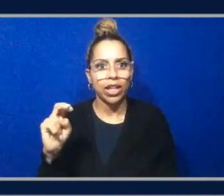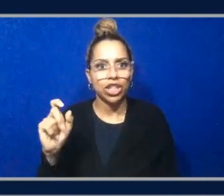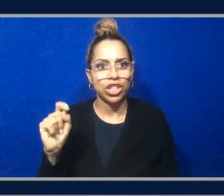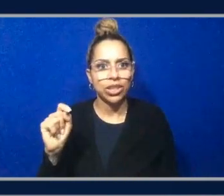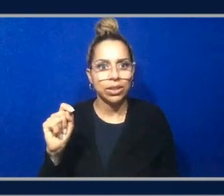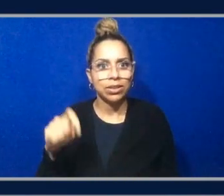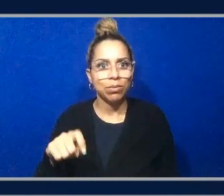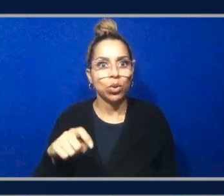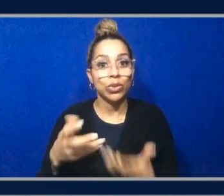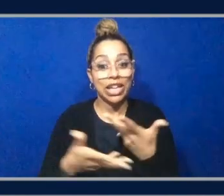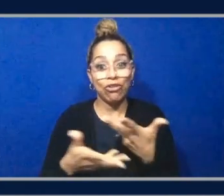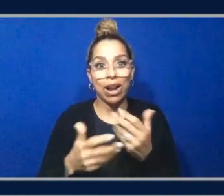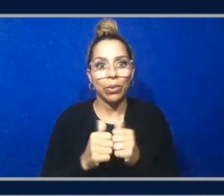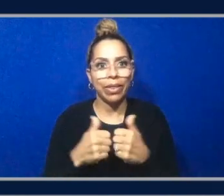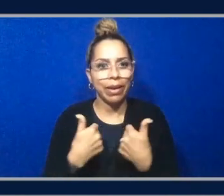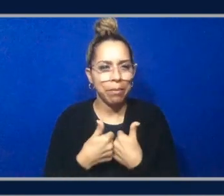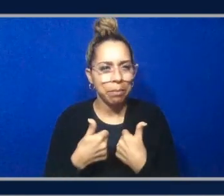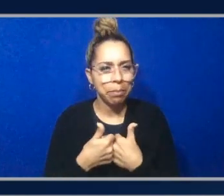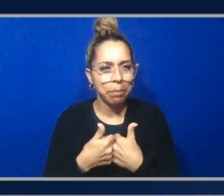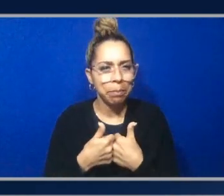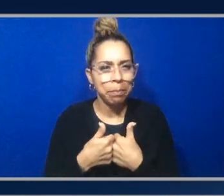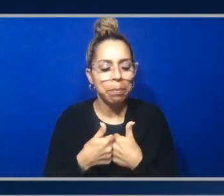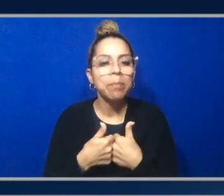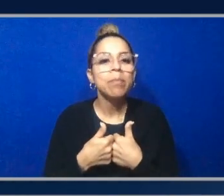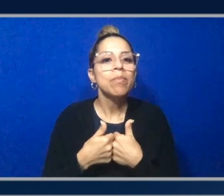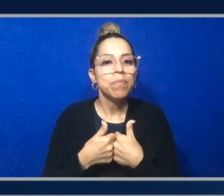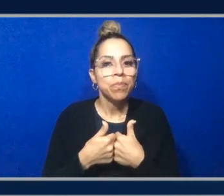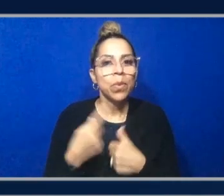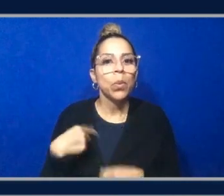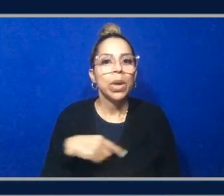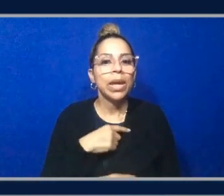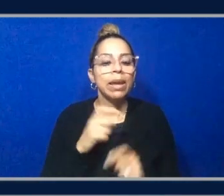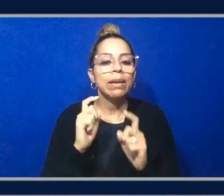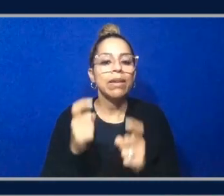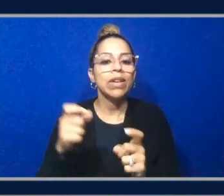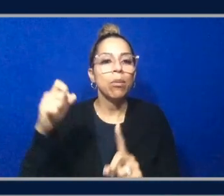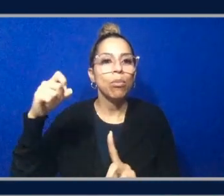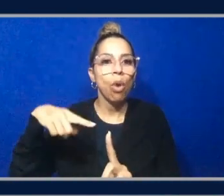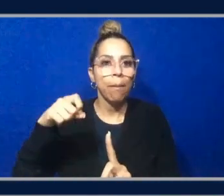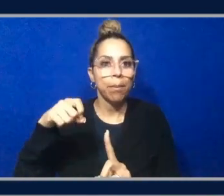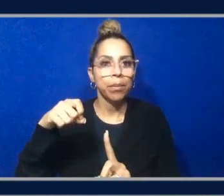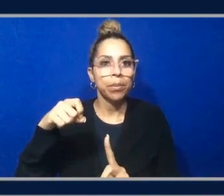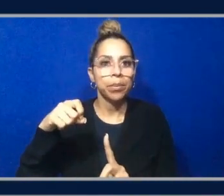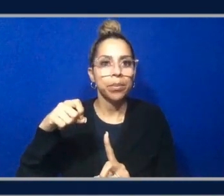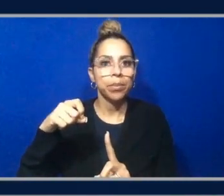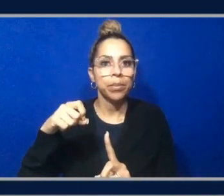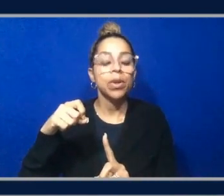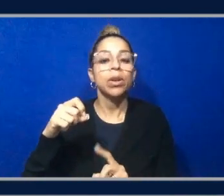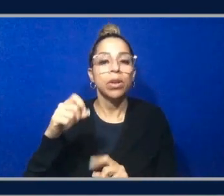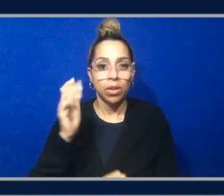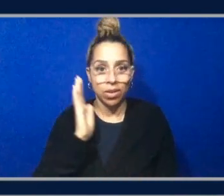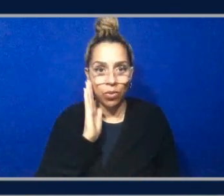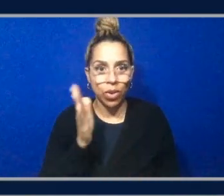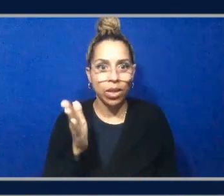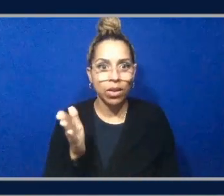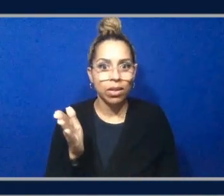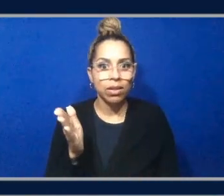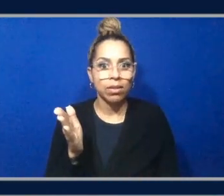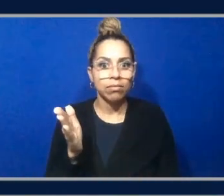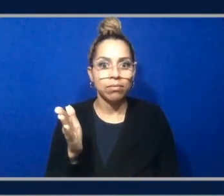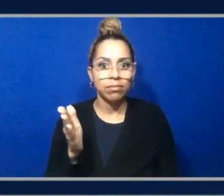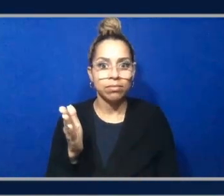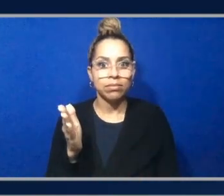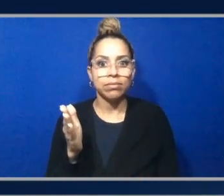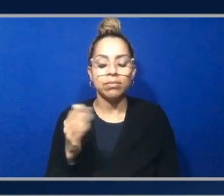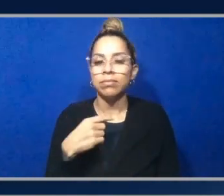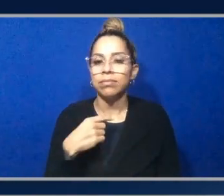So we've given it prompt where you actually tell what the agent is.